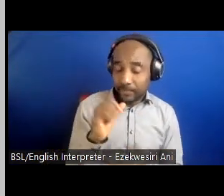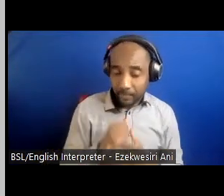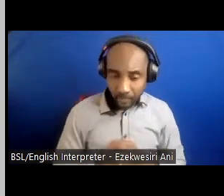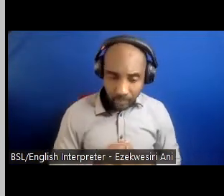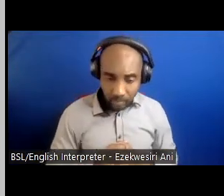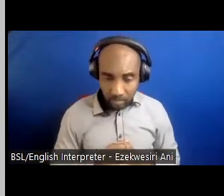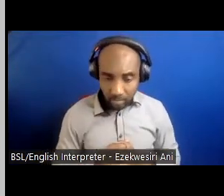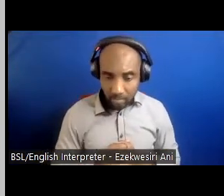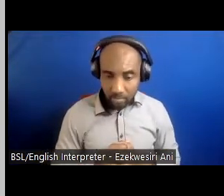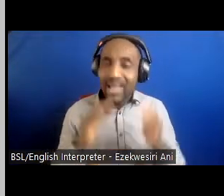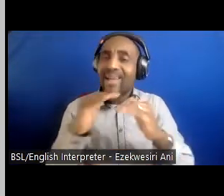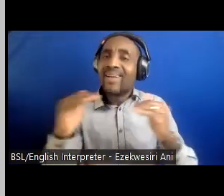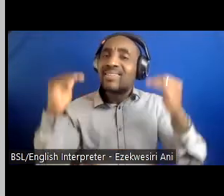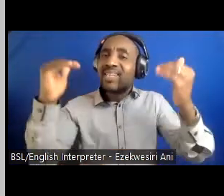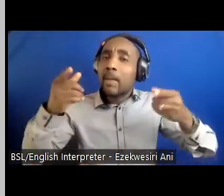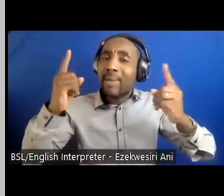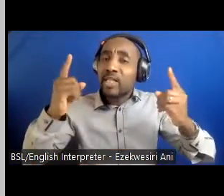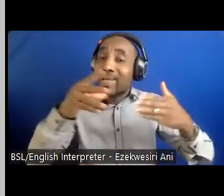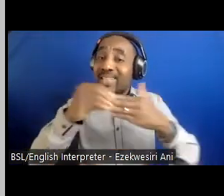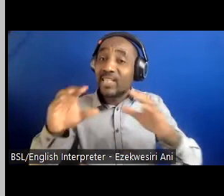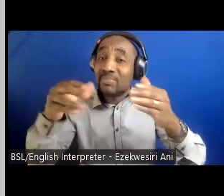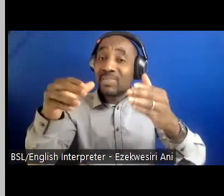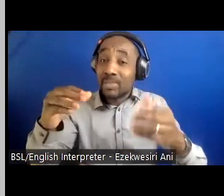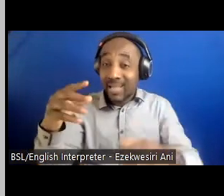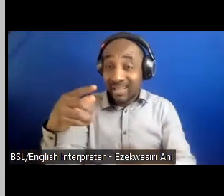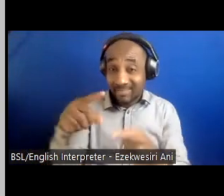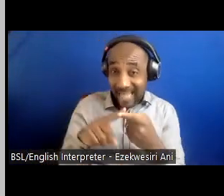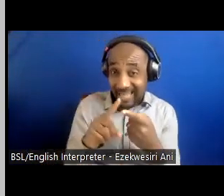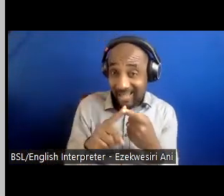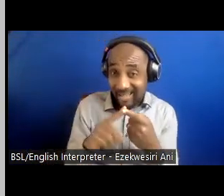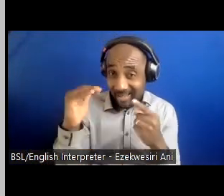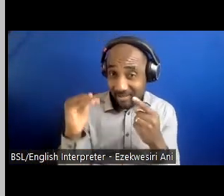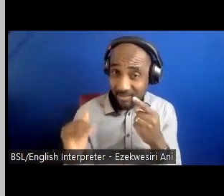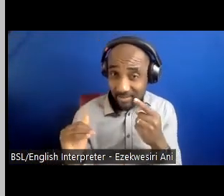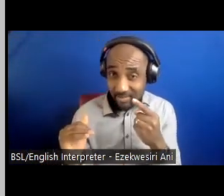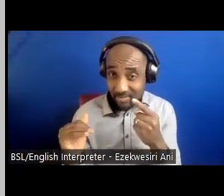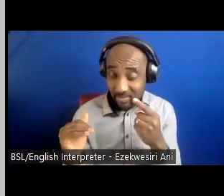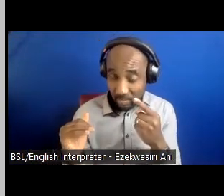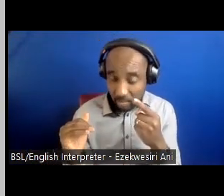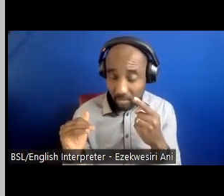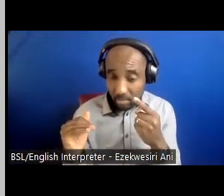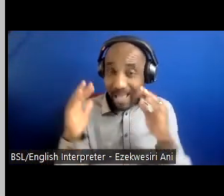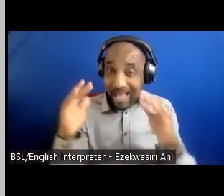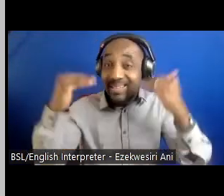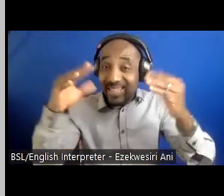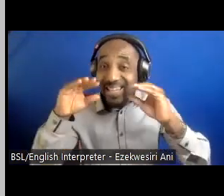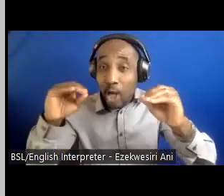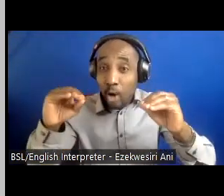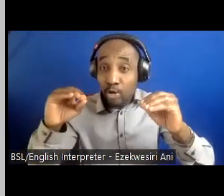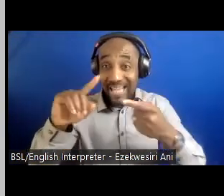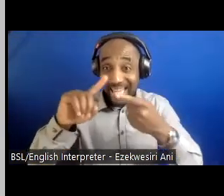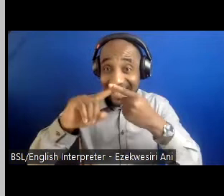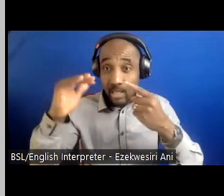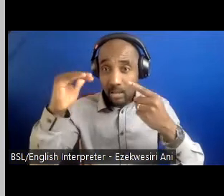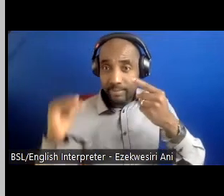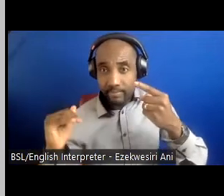senior management and leadership teams is an E. The average grade in the criterion of senior coaches is an E.